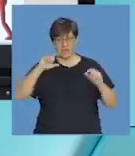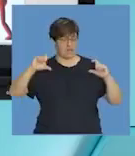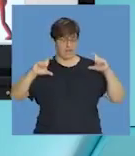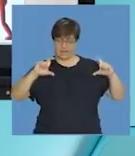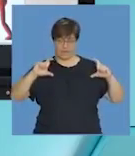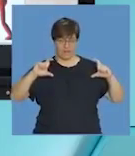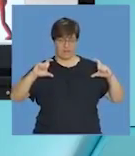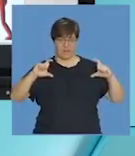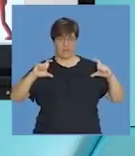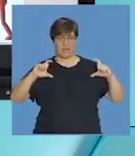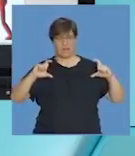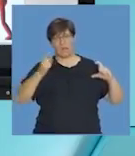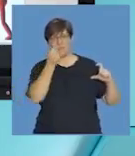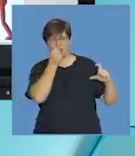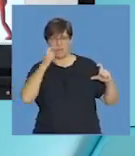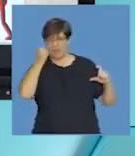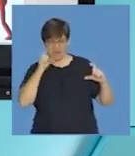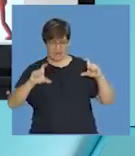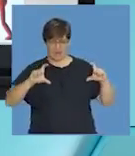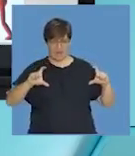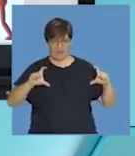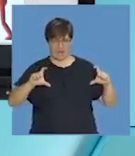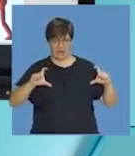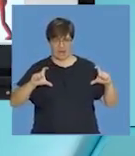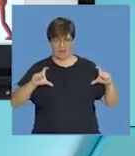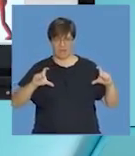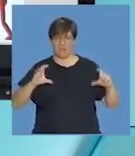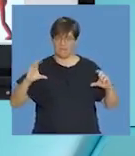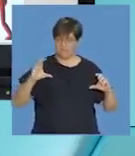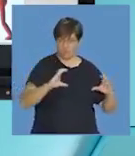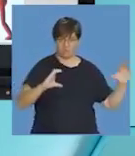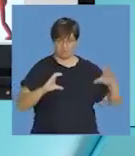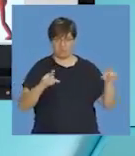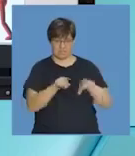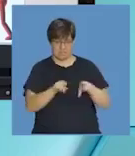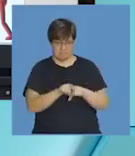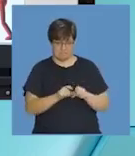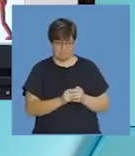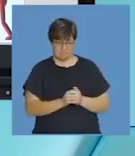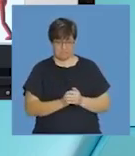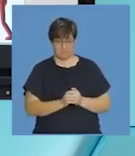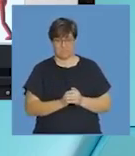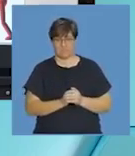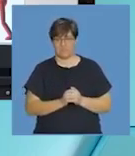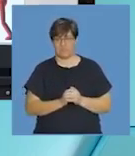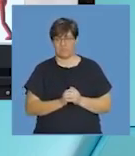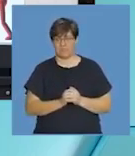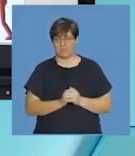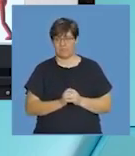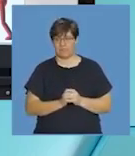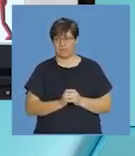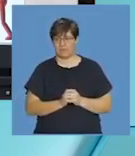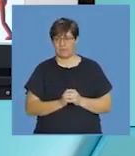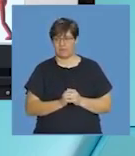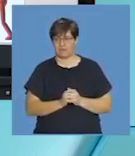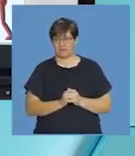the same size man has the same size force. Okay, so that's important. Now watch,